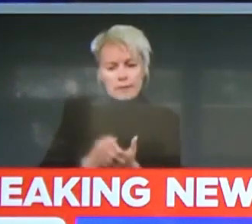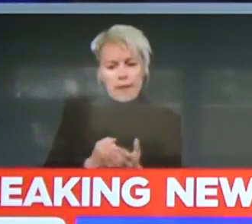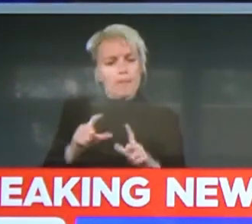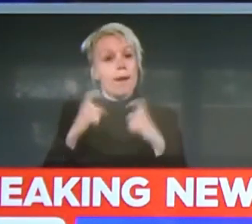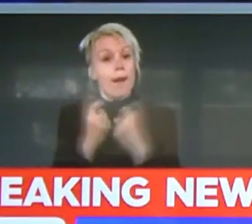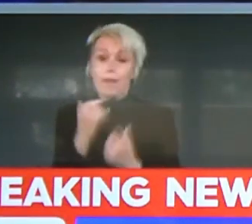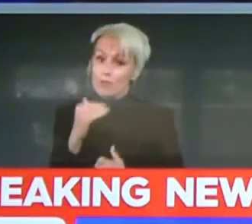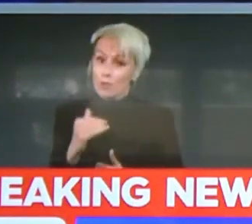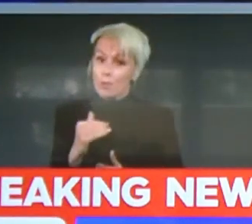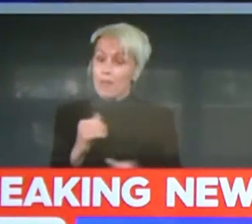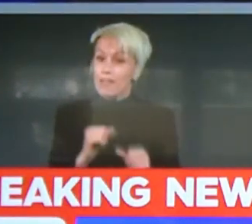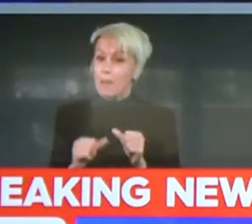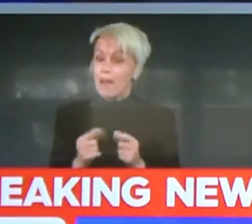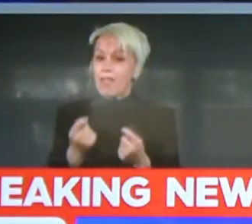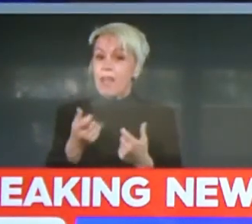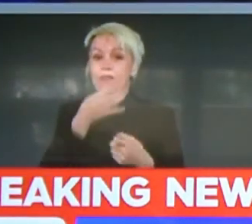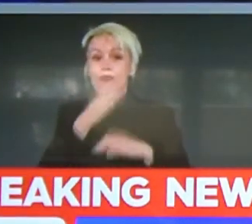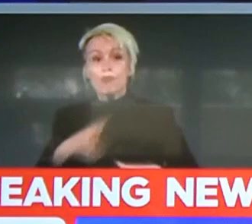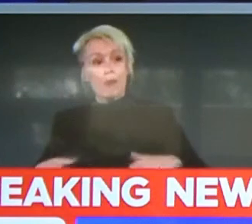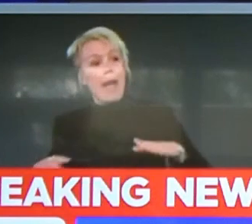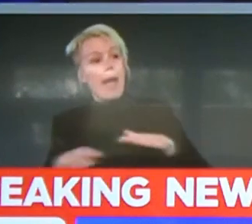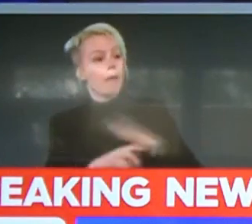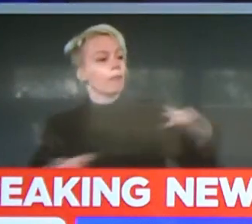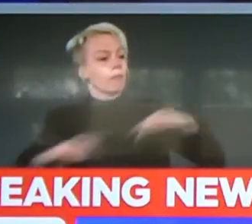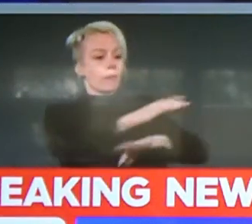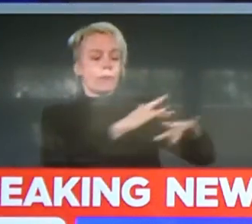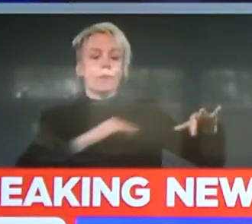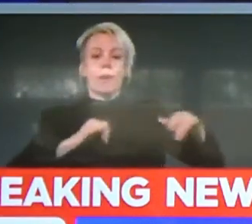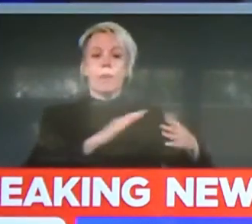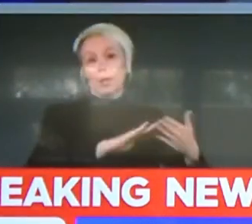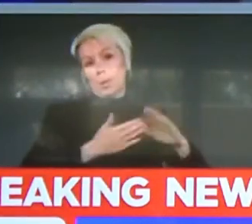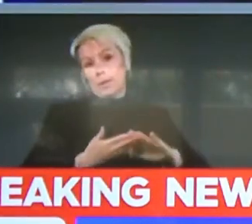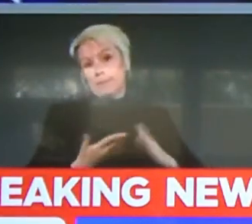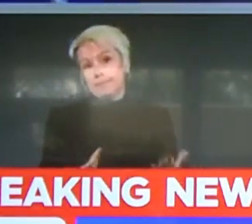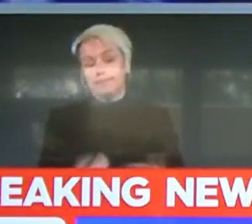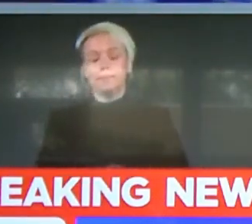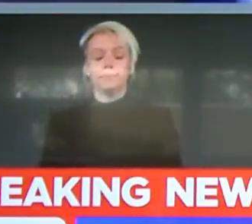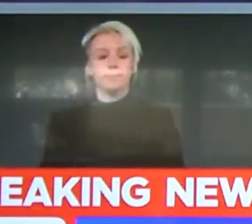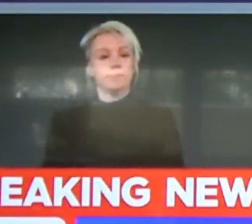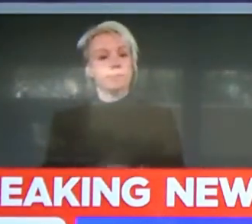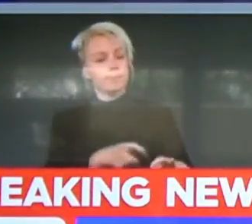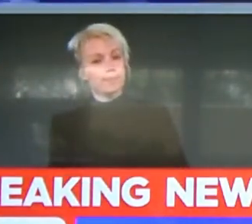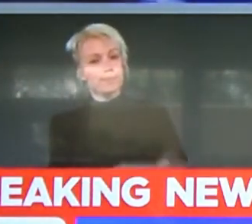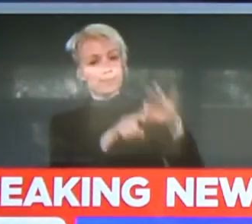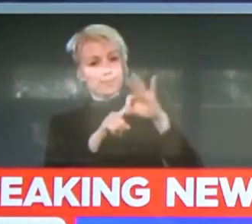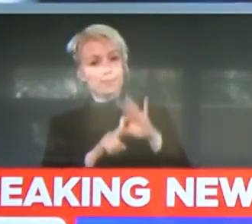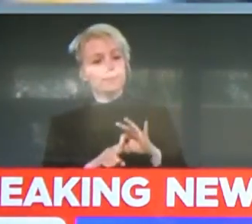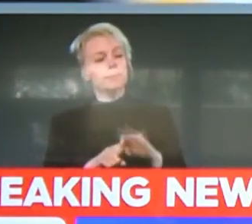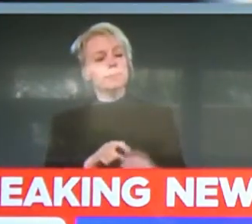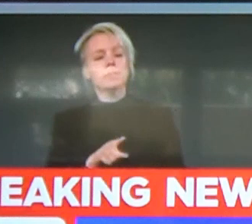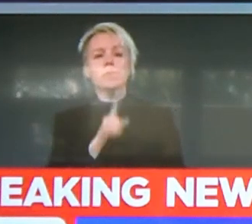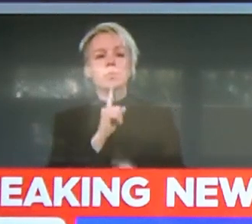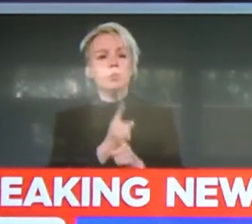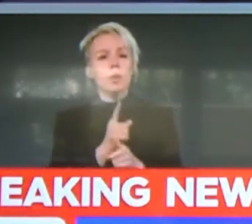many children roaming the community, which they could probably do if they weren't at school. In terms of the offences that you were mentioning for